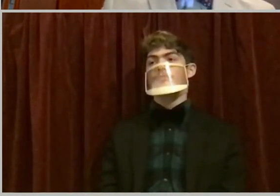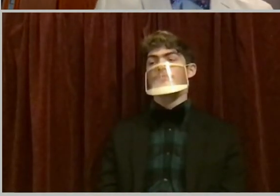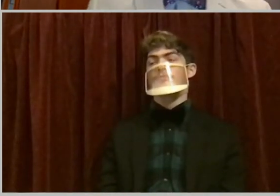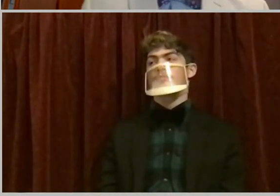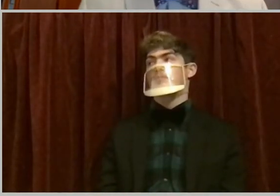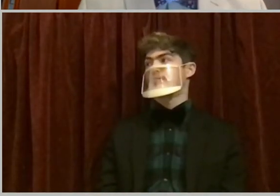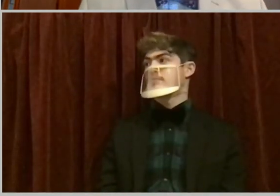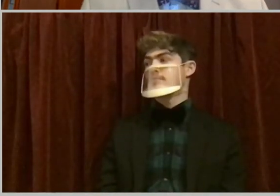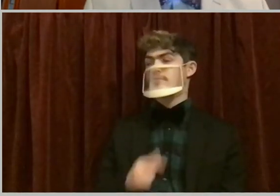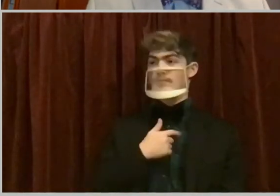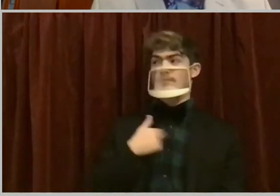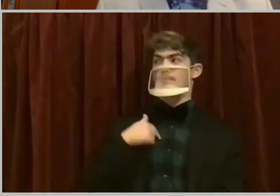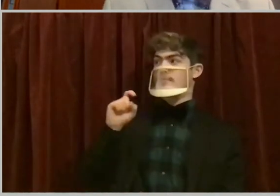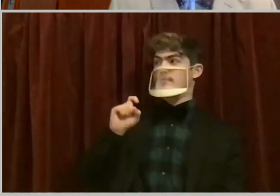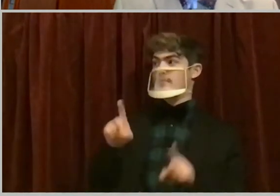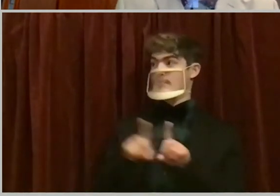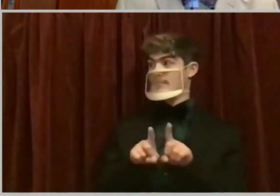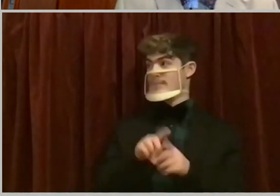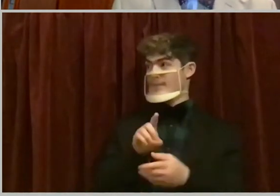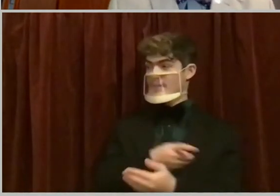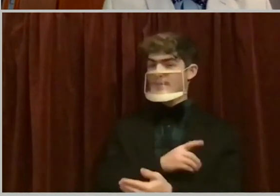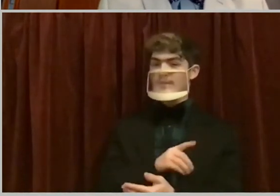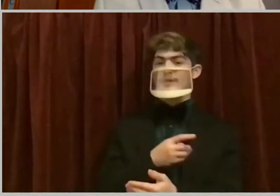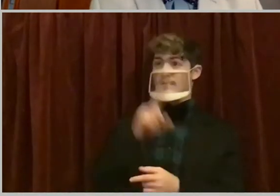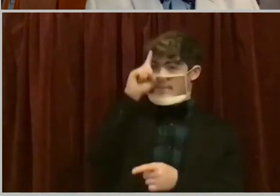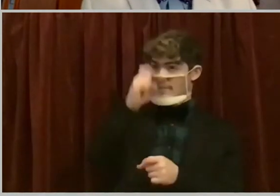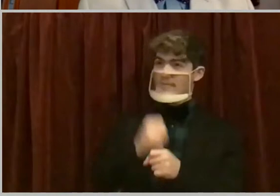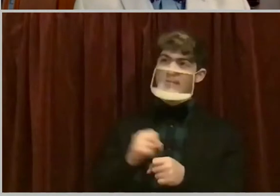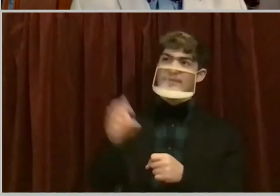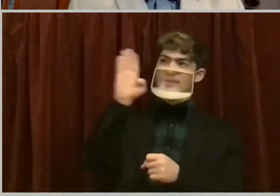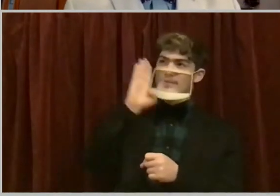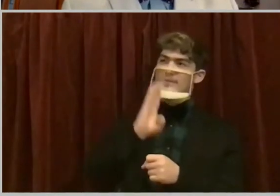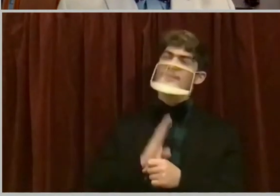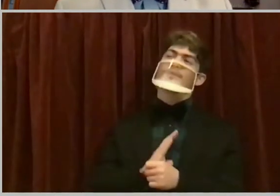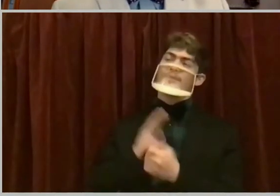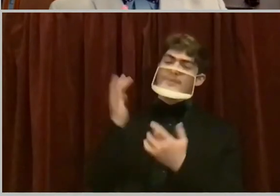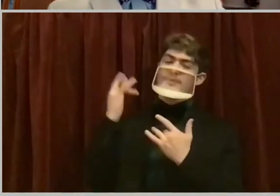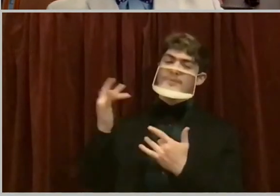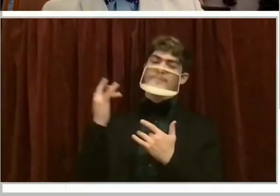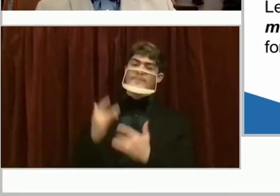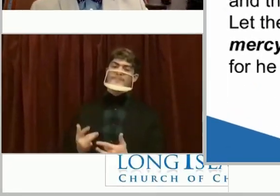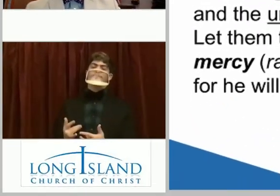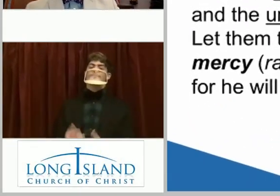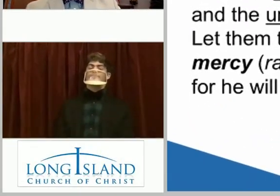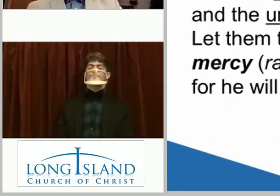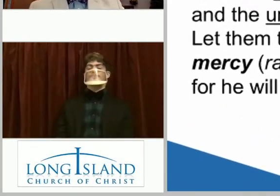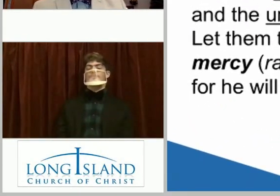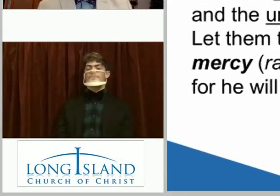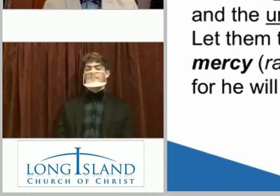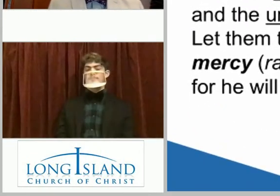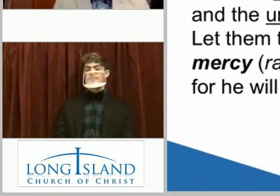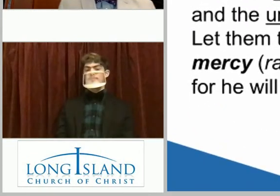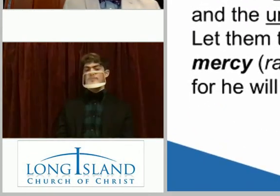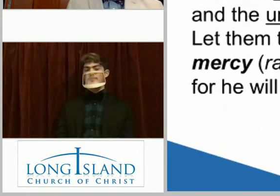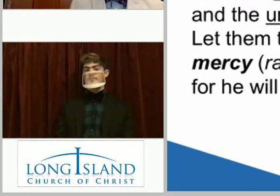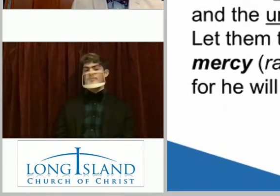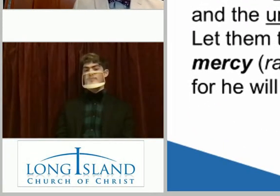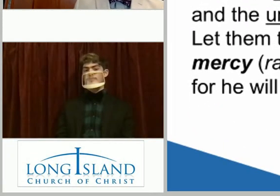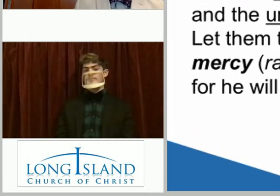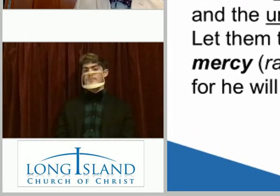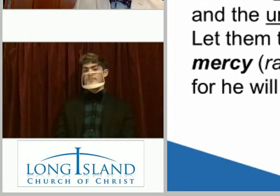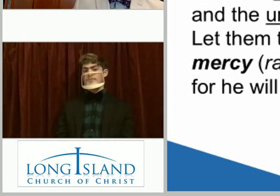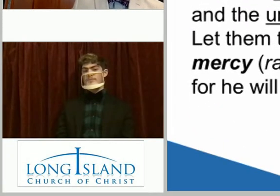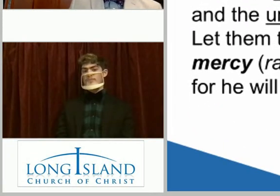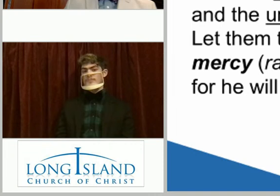all be like David and trust God's compassion. We shouldn't be like Isaiah describes